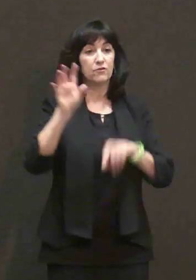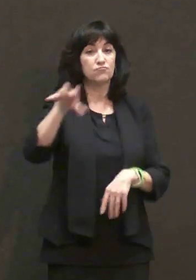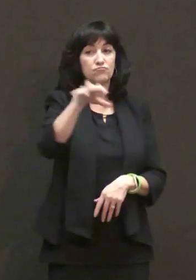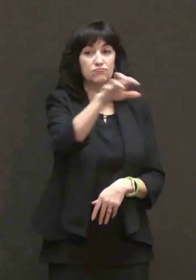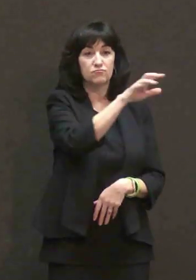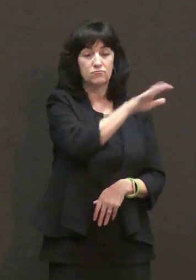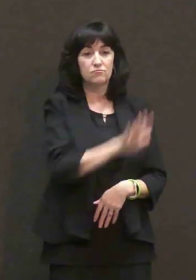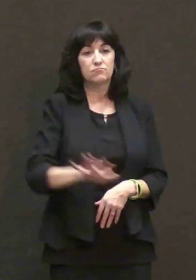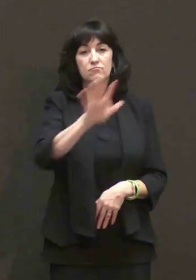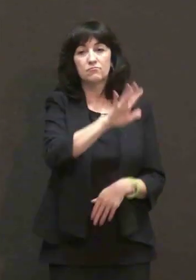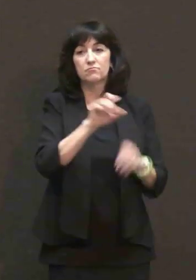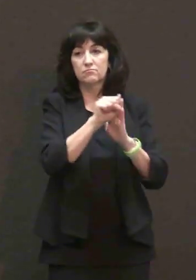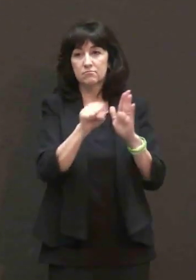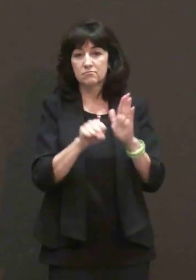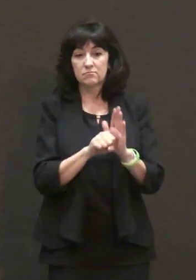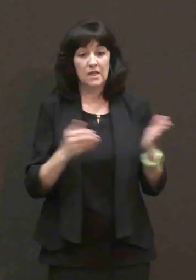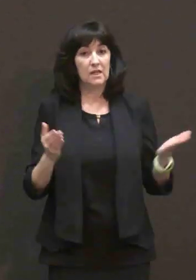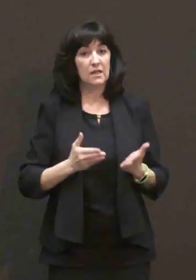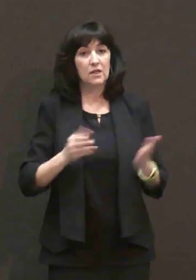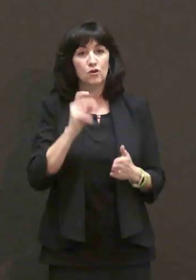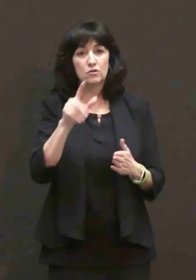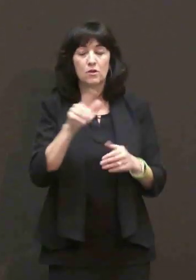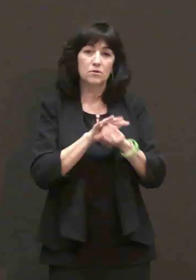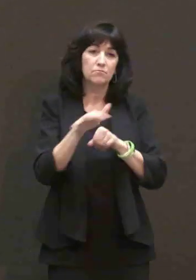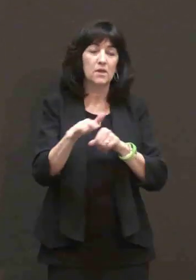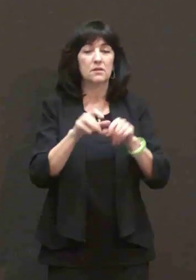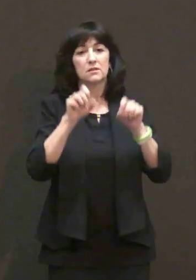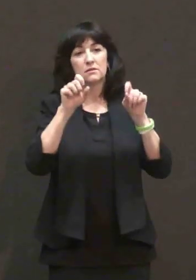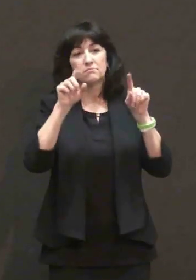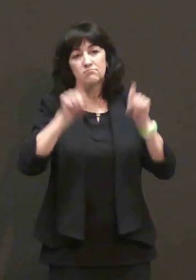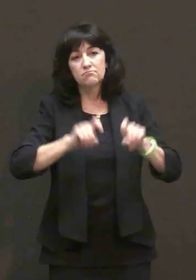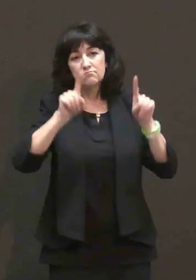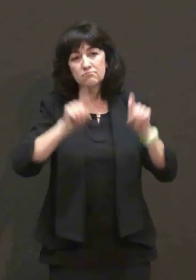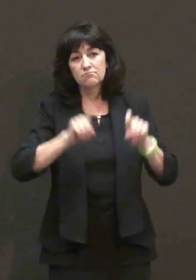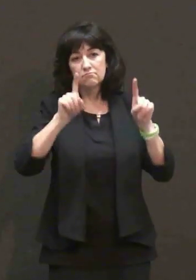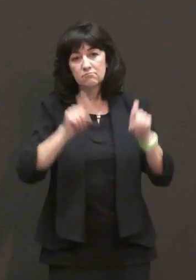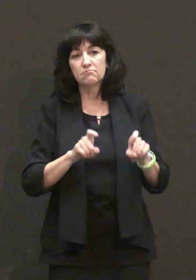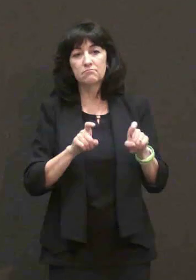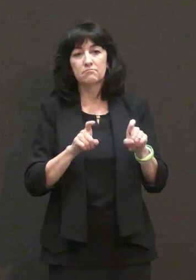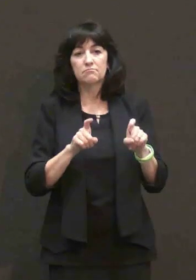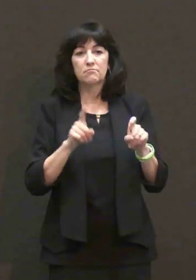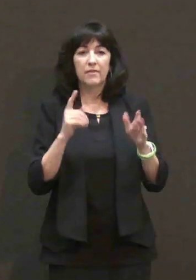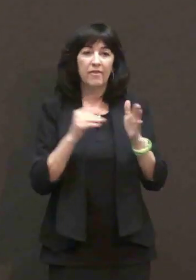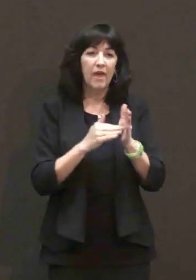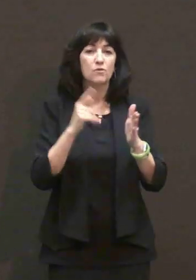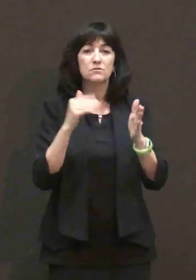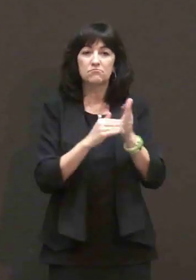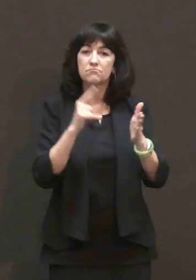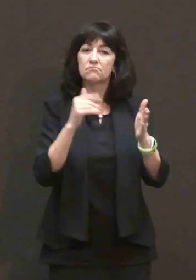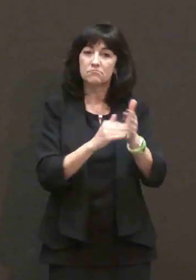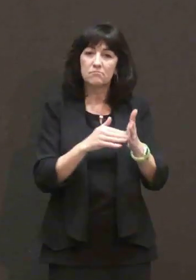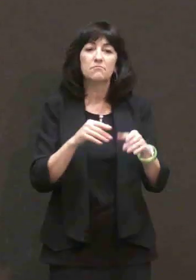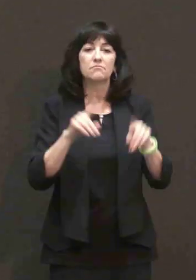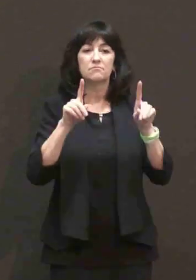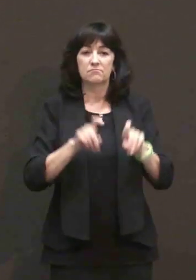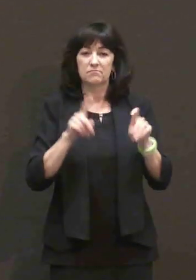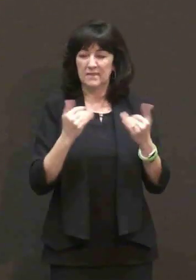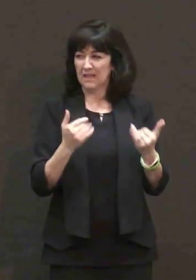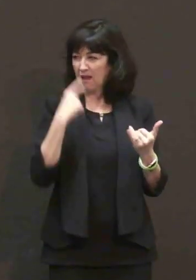doing more tests than ever and thousands of tests over the course of the last several weeks. I think we're up to